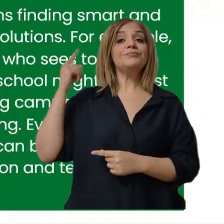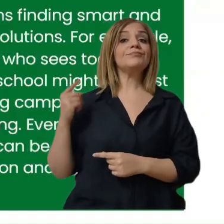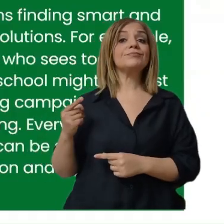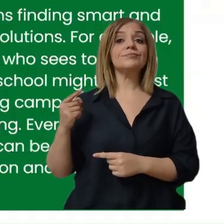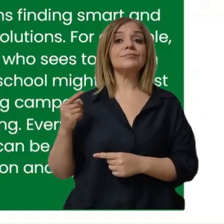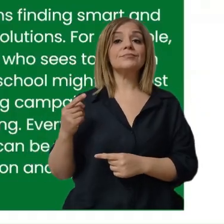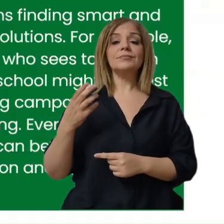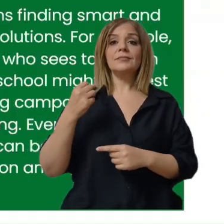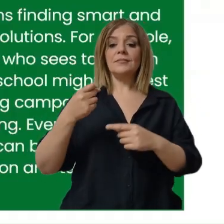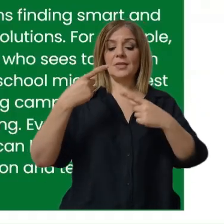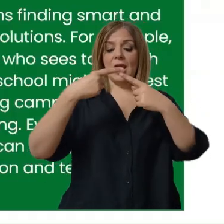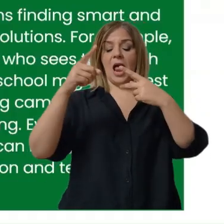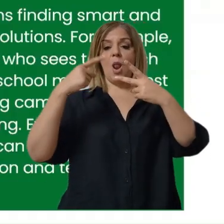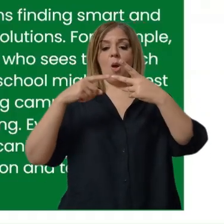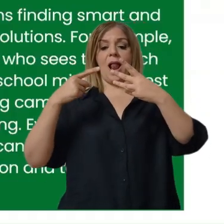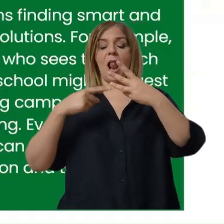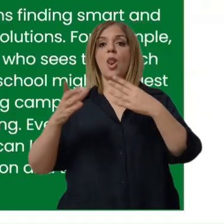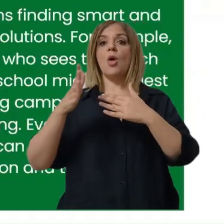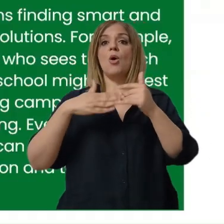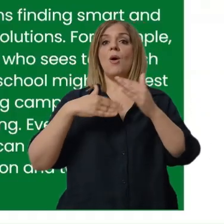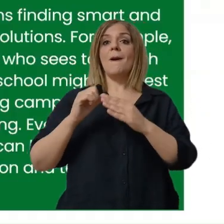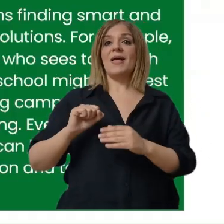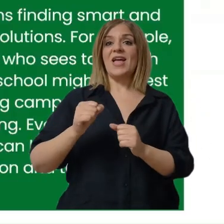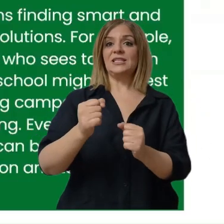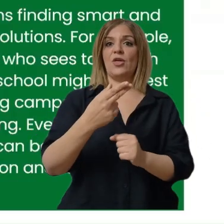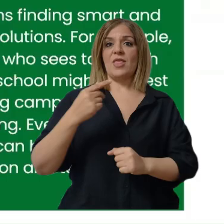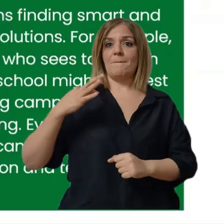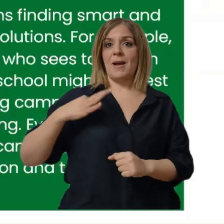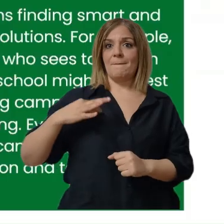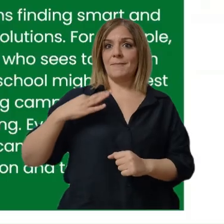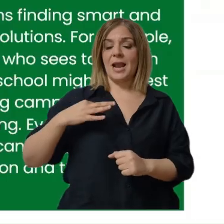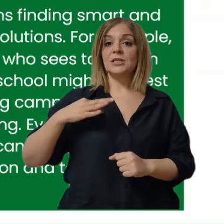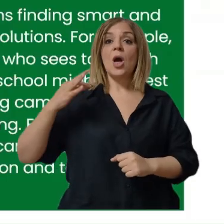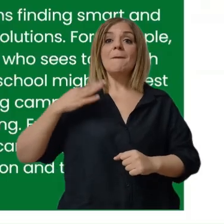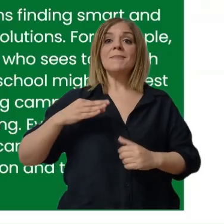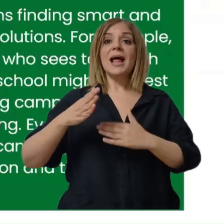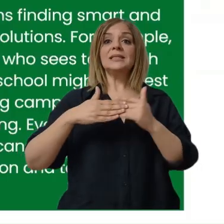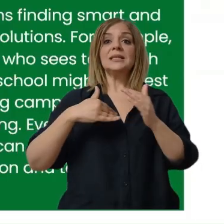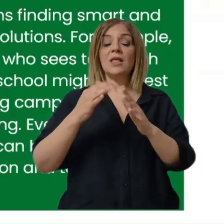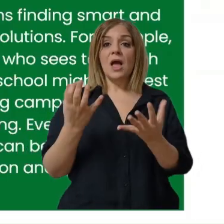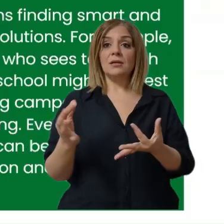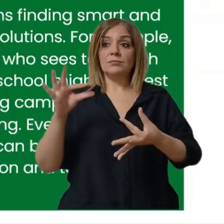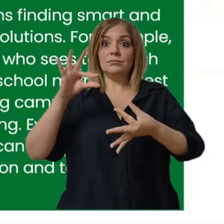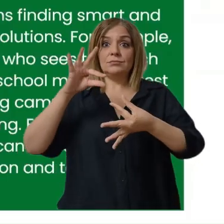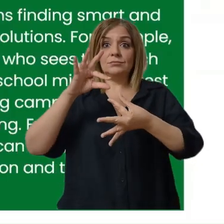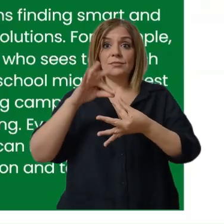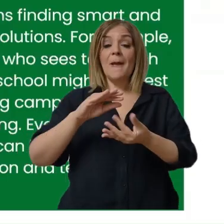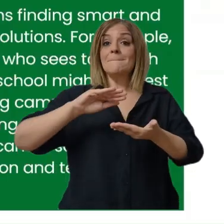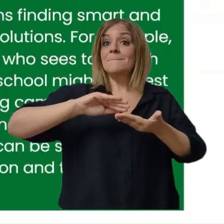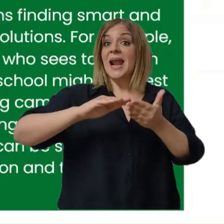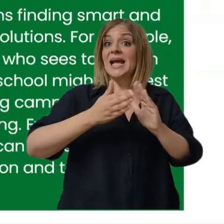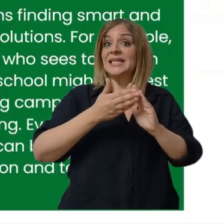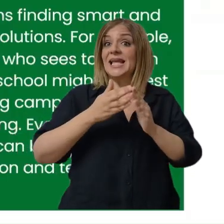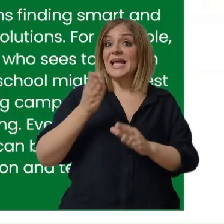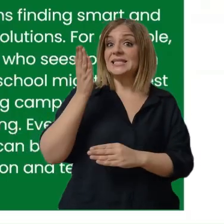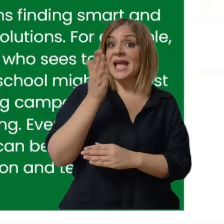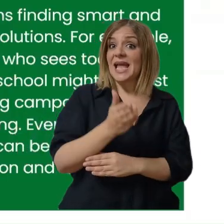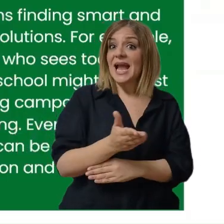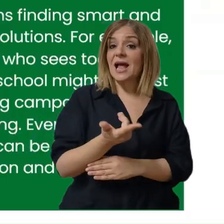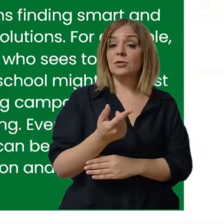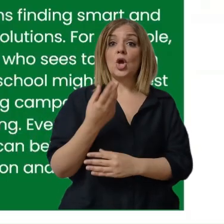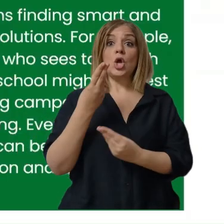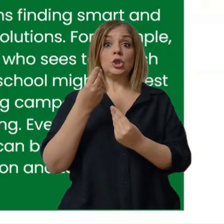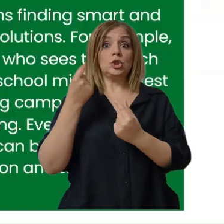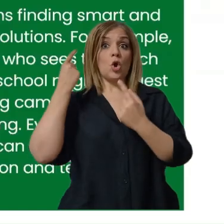are three key green skills concepts. Green skills combine practical abilities and ways